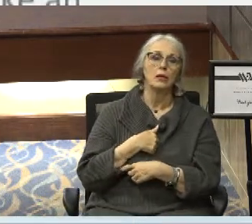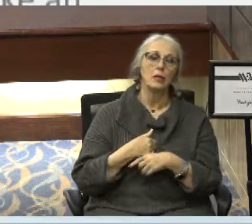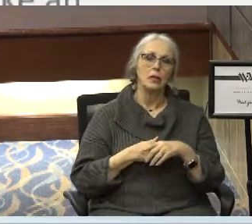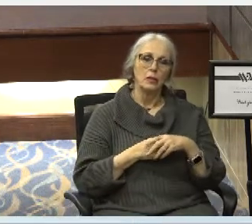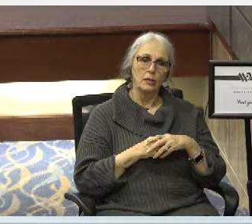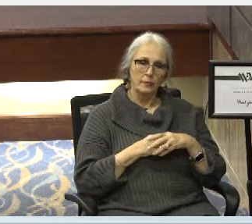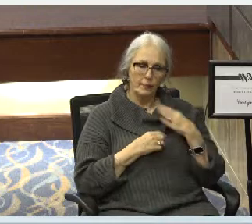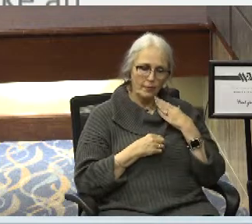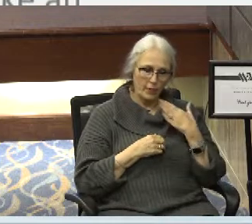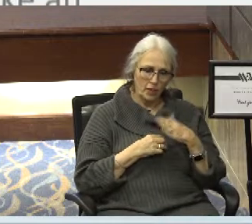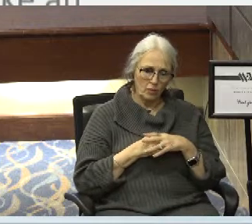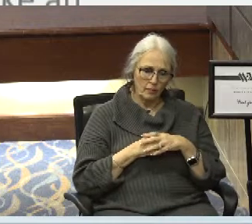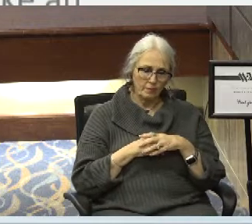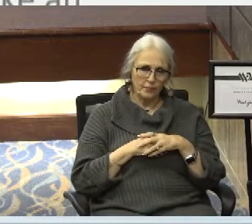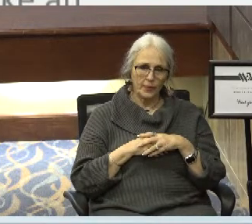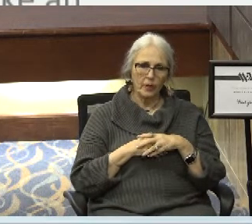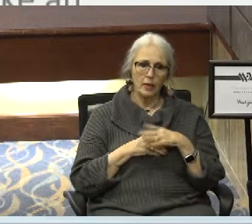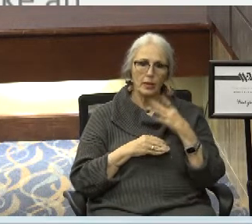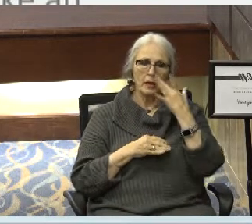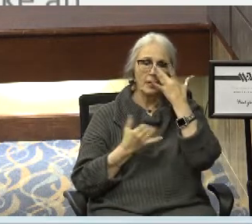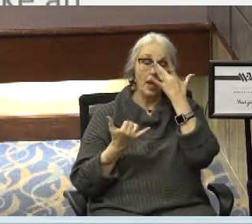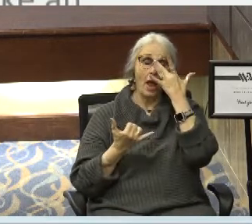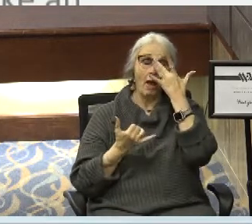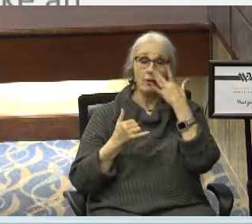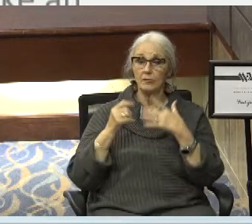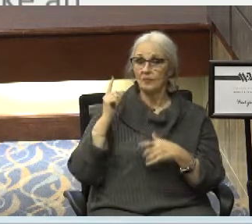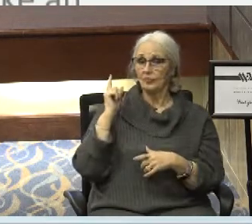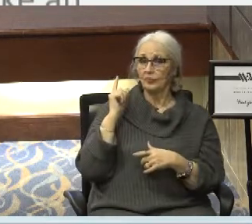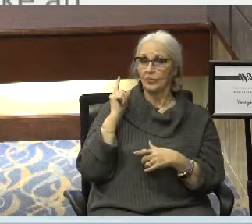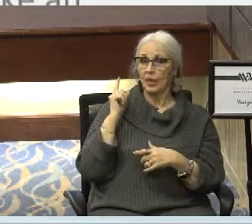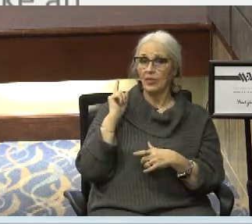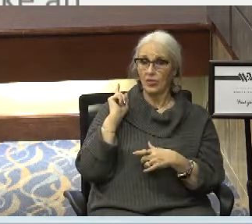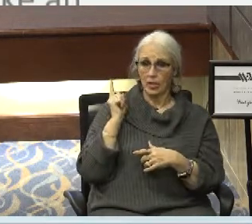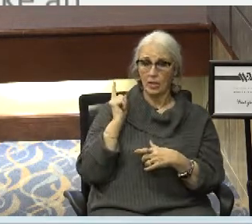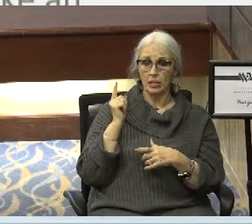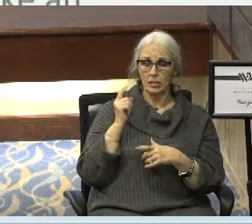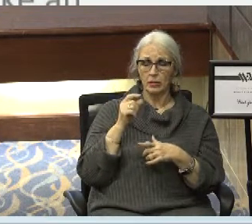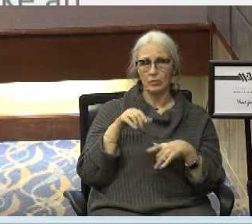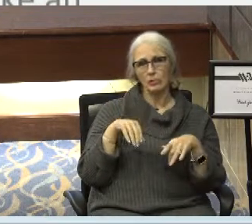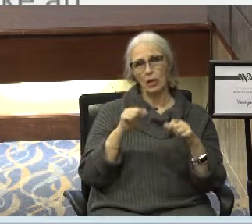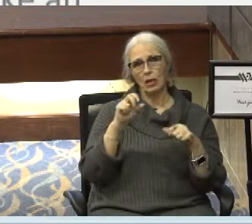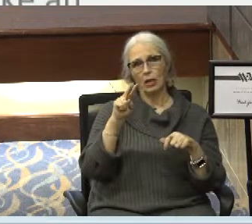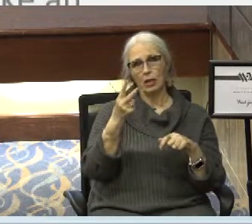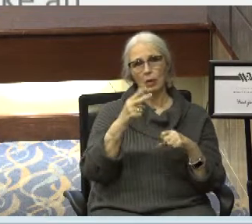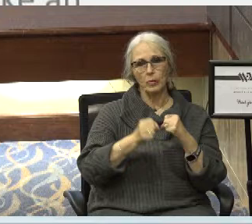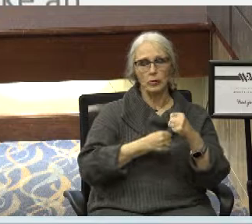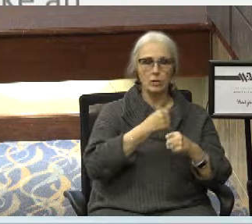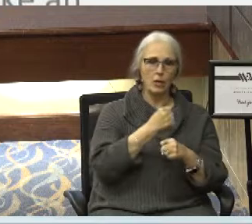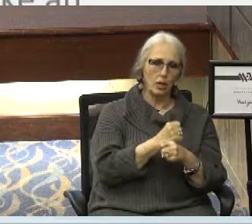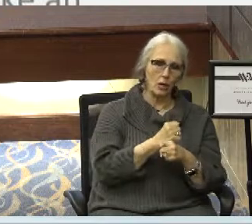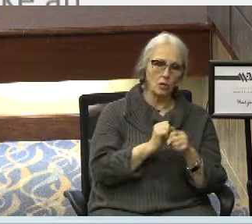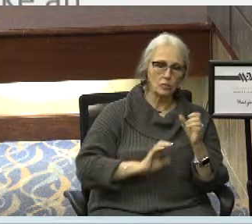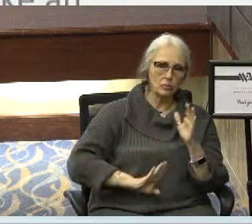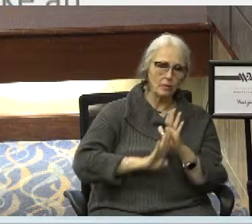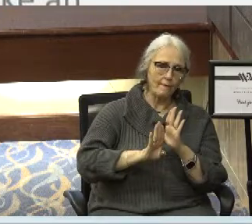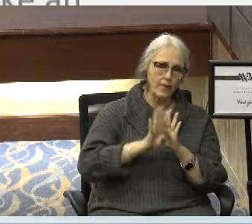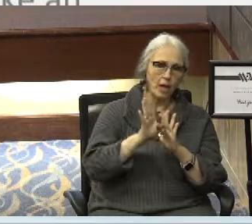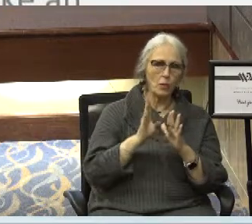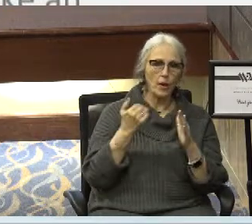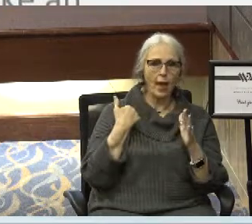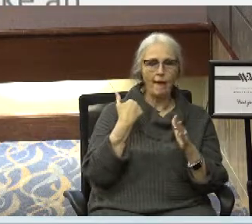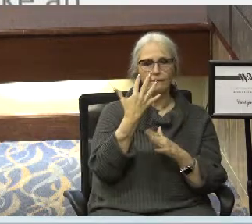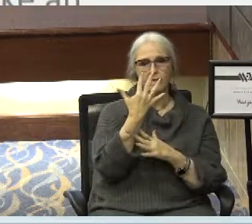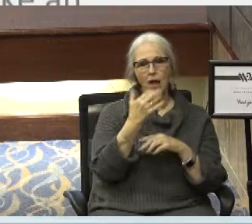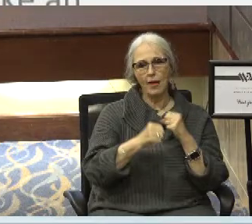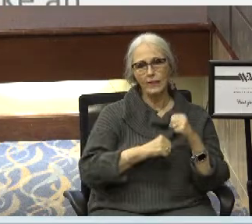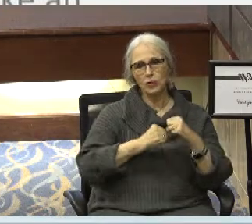Thanks, Clint. And then because this is going to take probably a couple of years to develop, we did put that 5